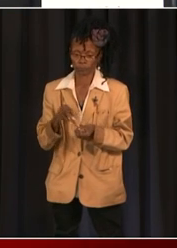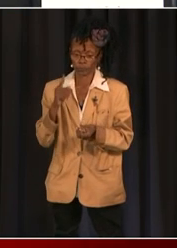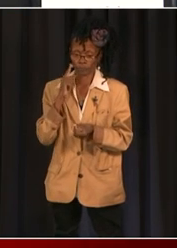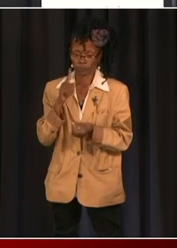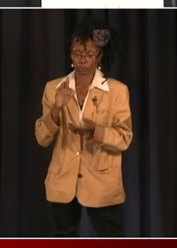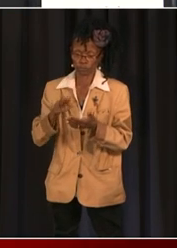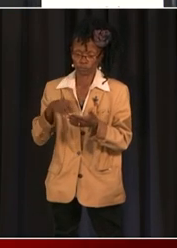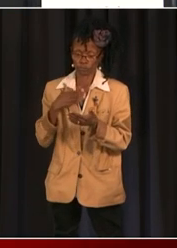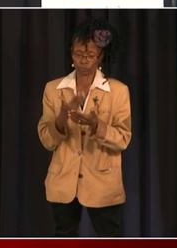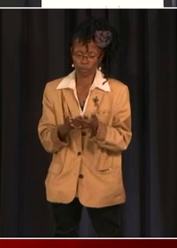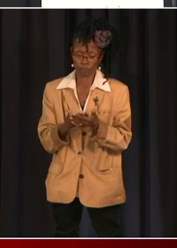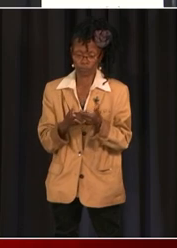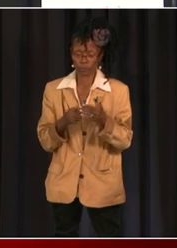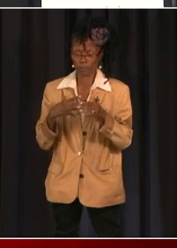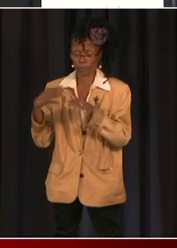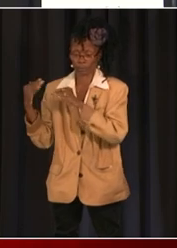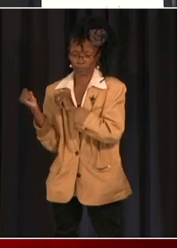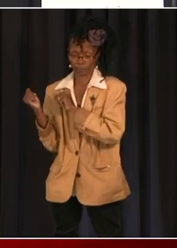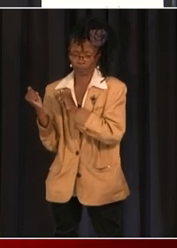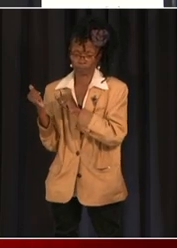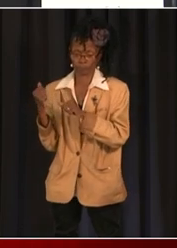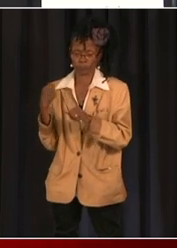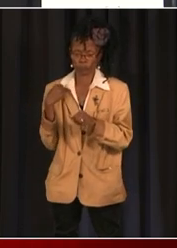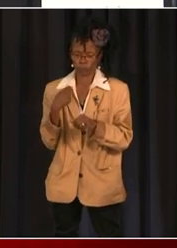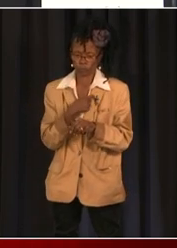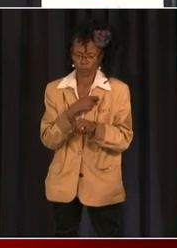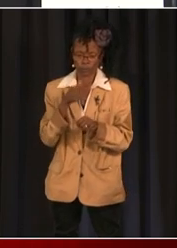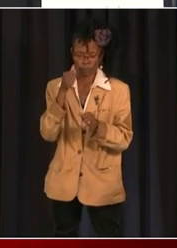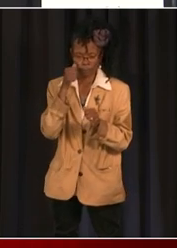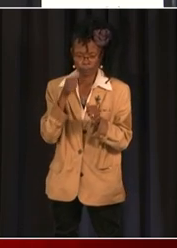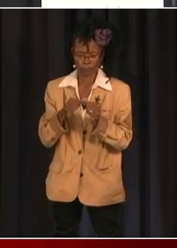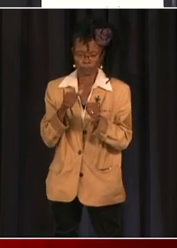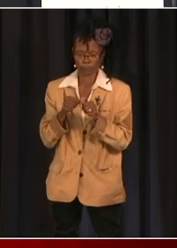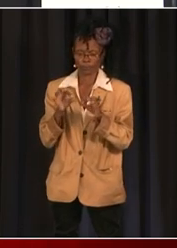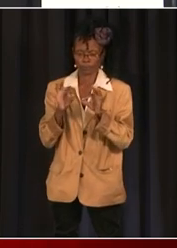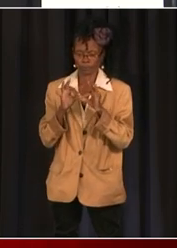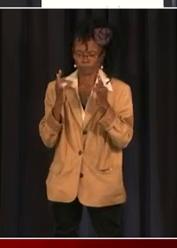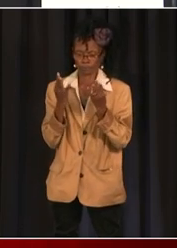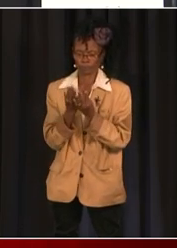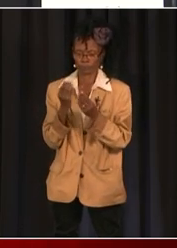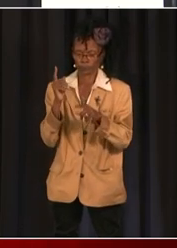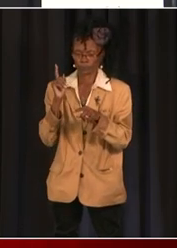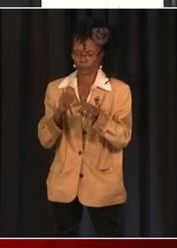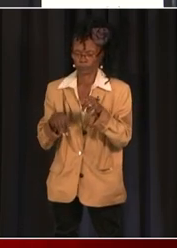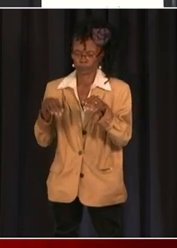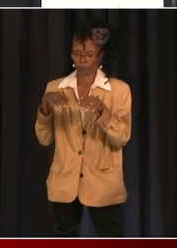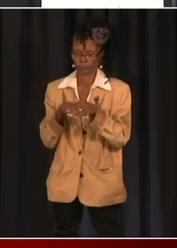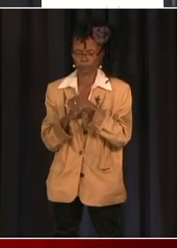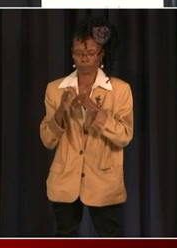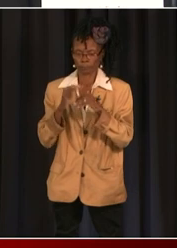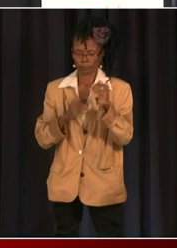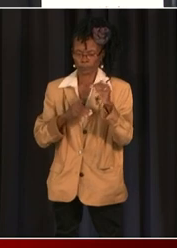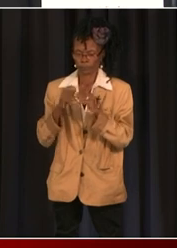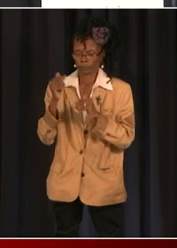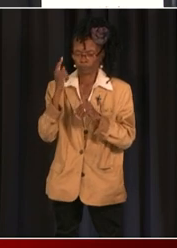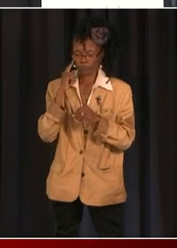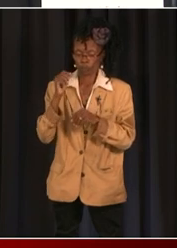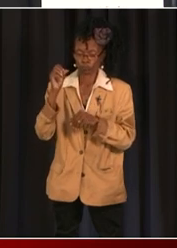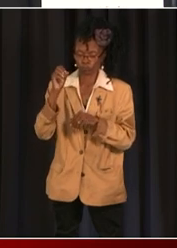and dismissal, we're reminding families that families are not allowed to enter the building for student drop-off and